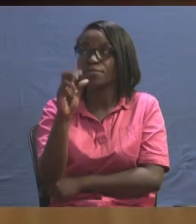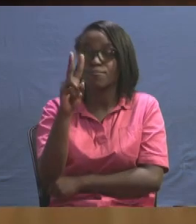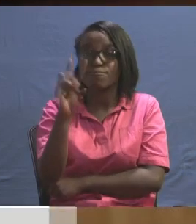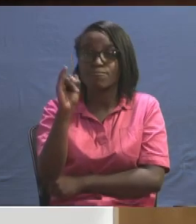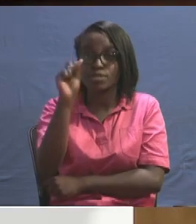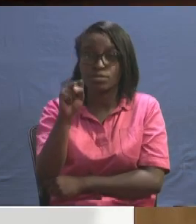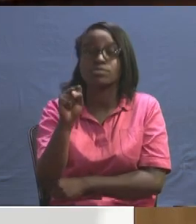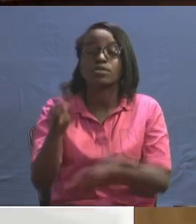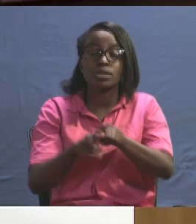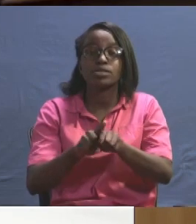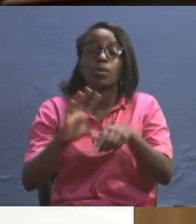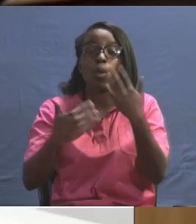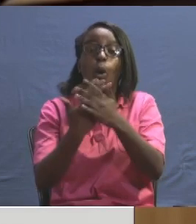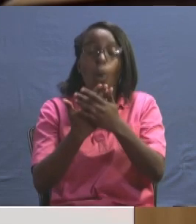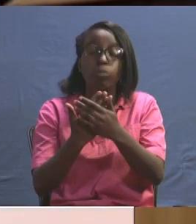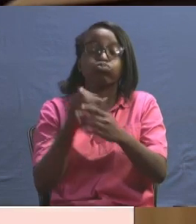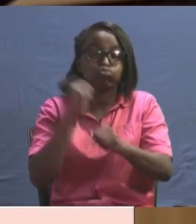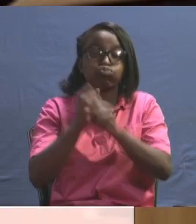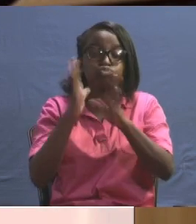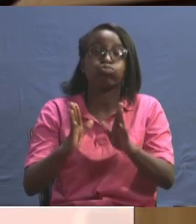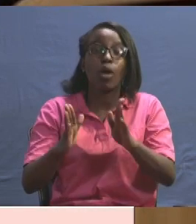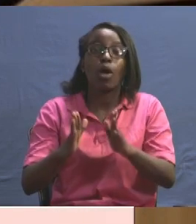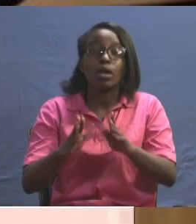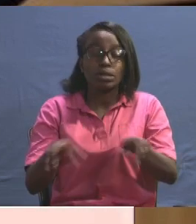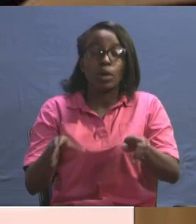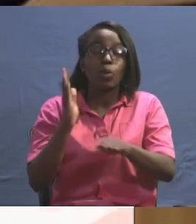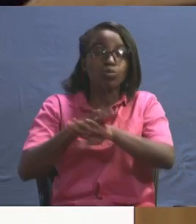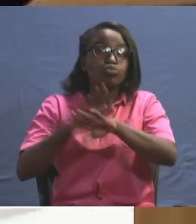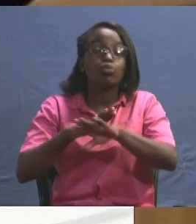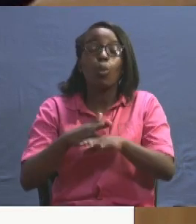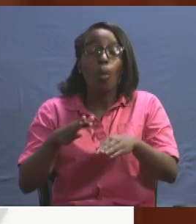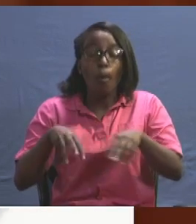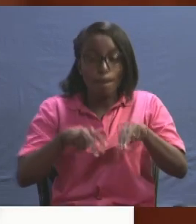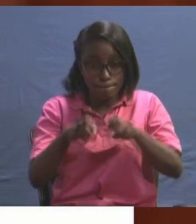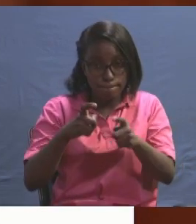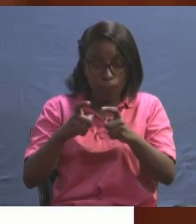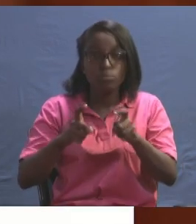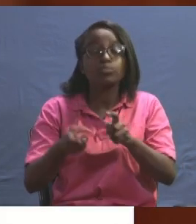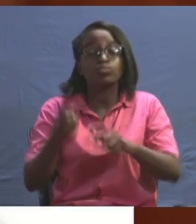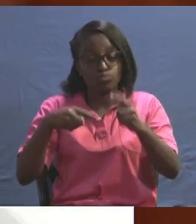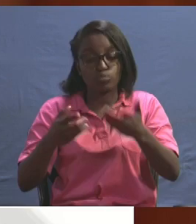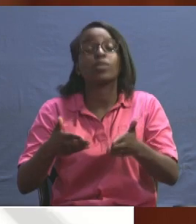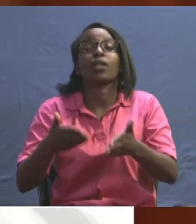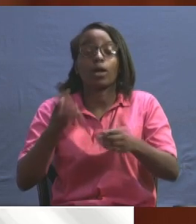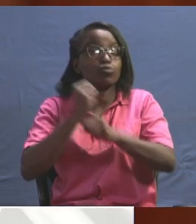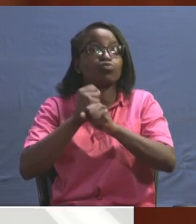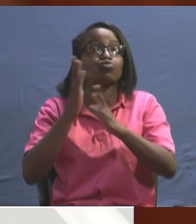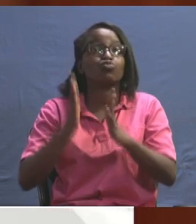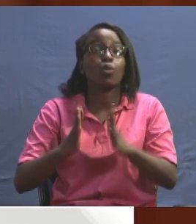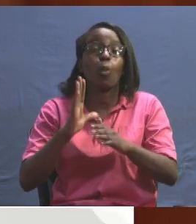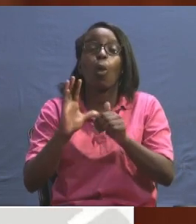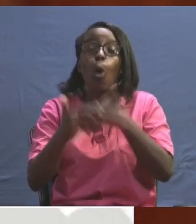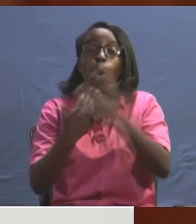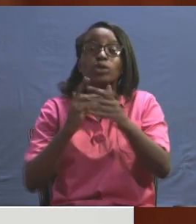Authority workers are expected to resume normal operations after inking a return-to-work formula that will see government pave way